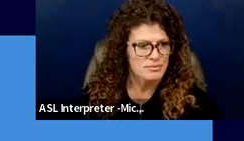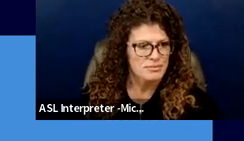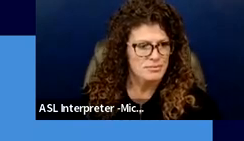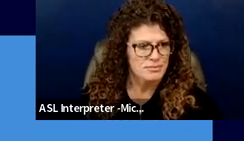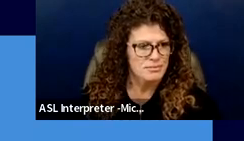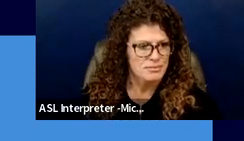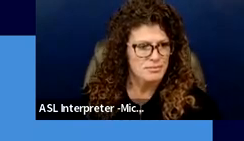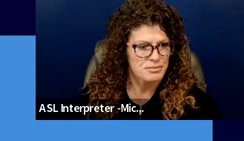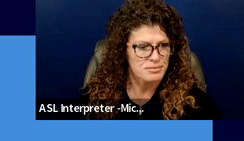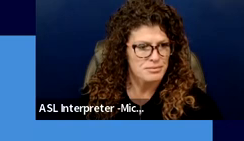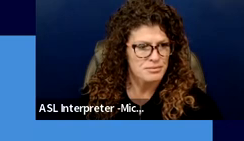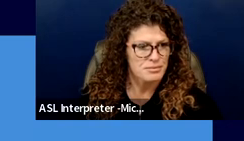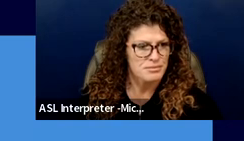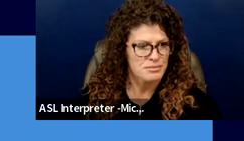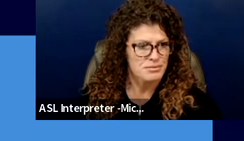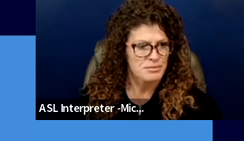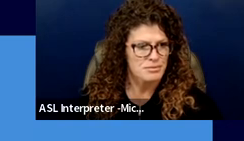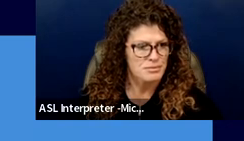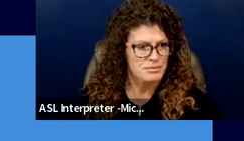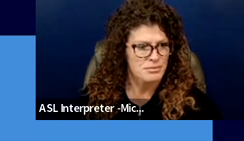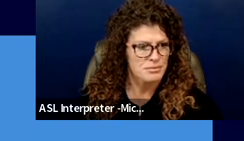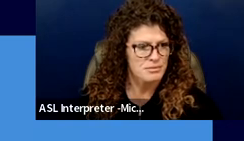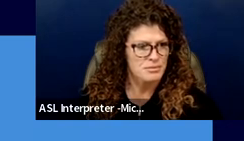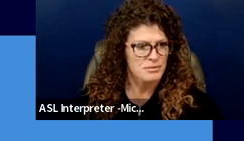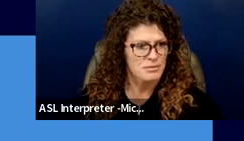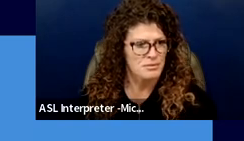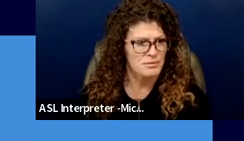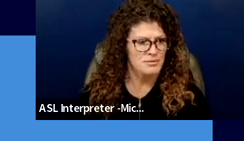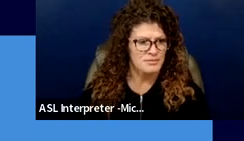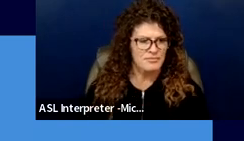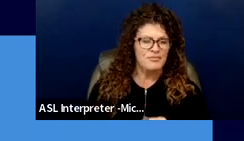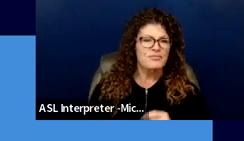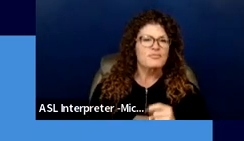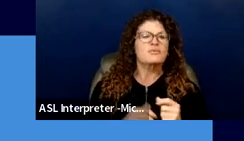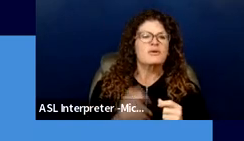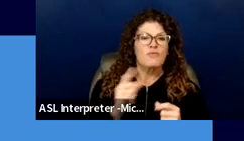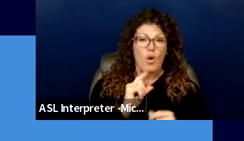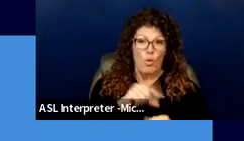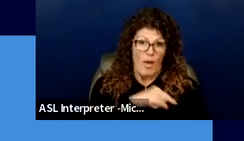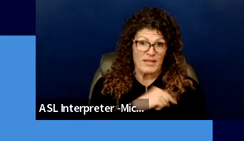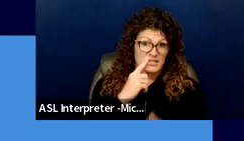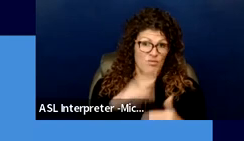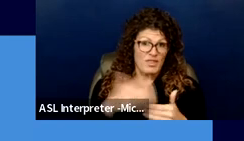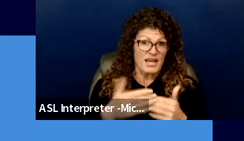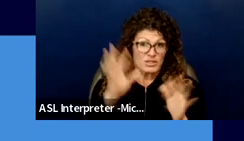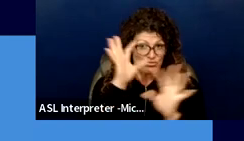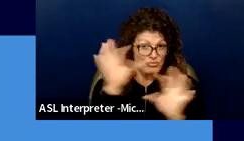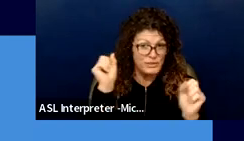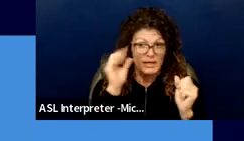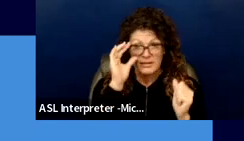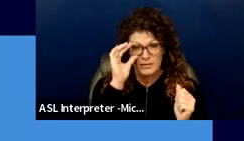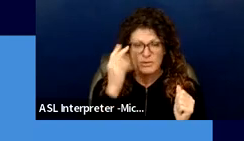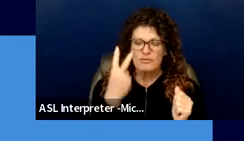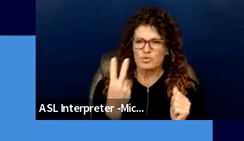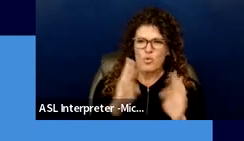In addition to the prioritization of qualities in the next superintendent, we also asked two open response